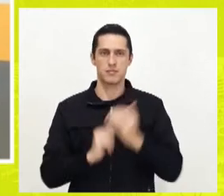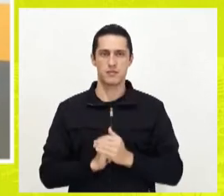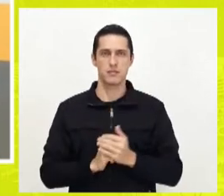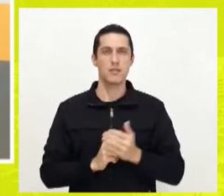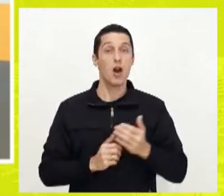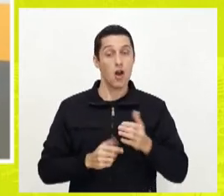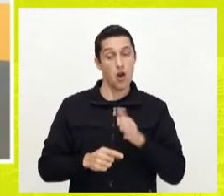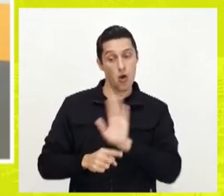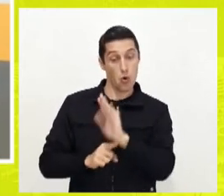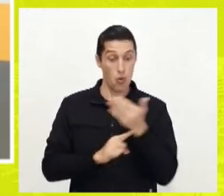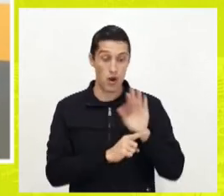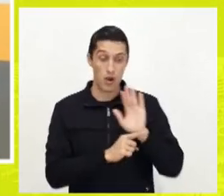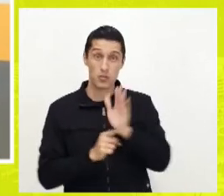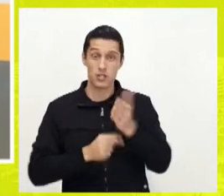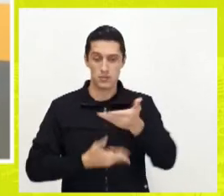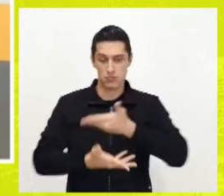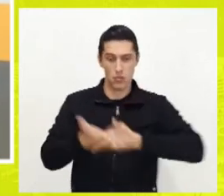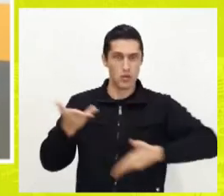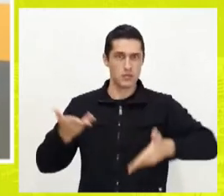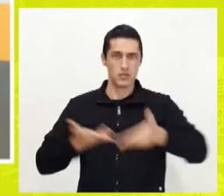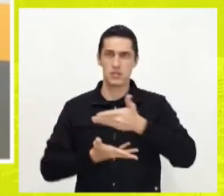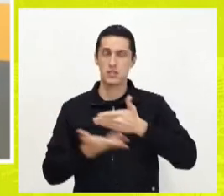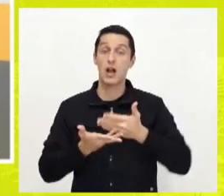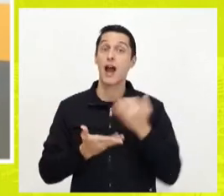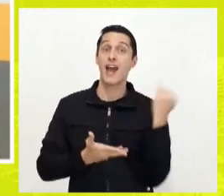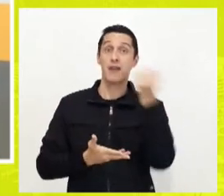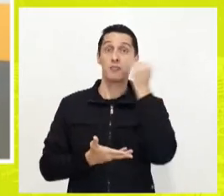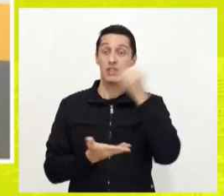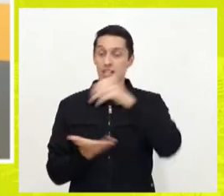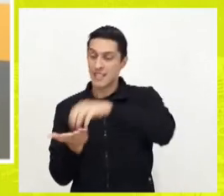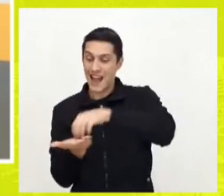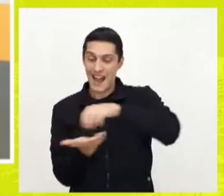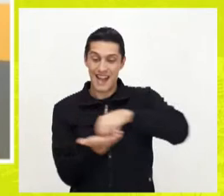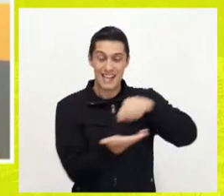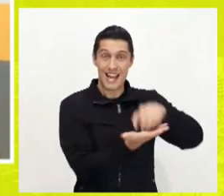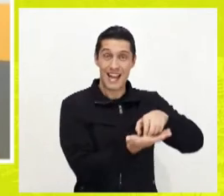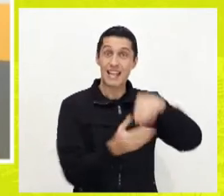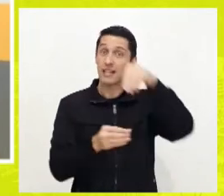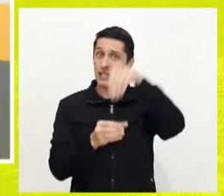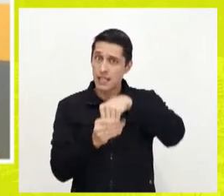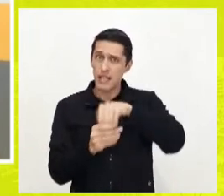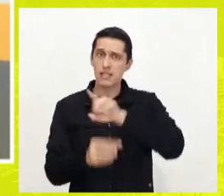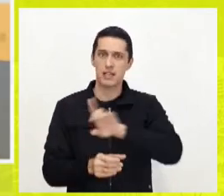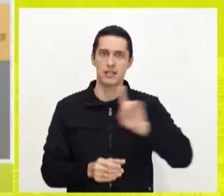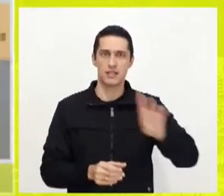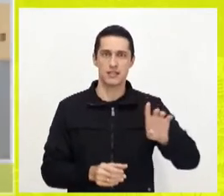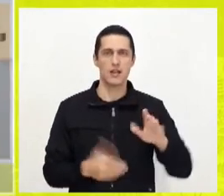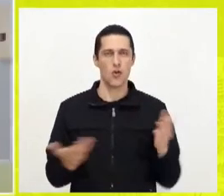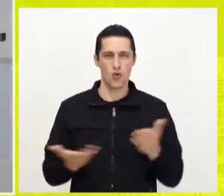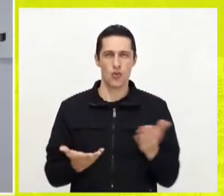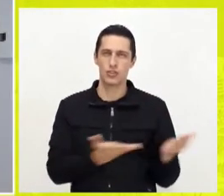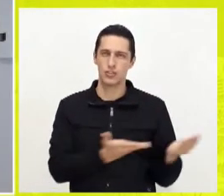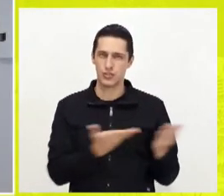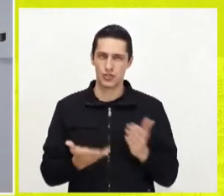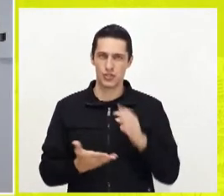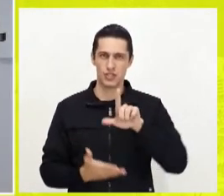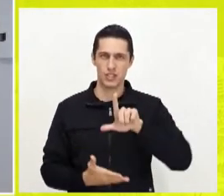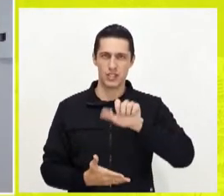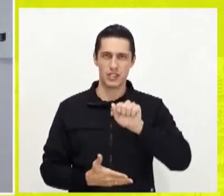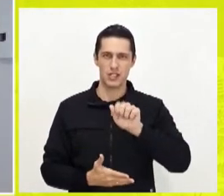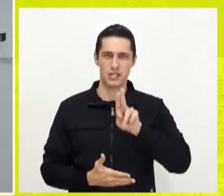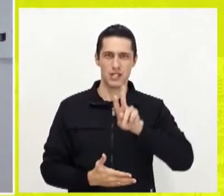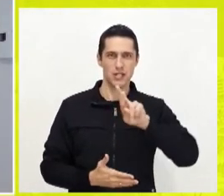collaboration is really important in each area we brought here laura and chris larry is going to